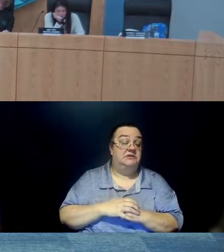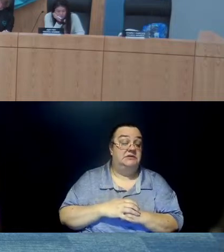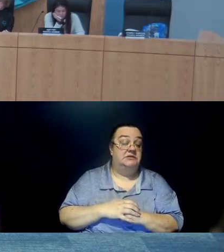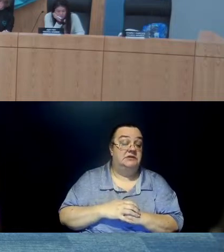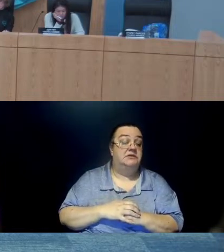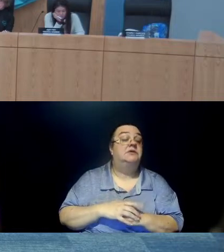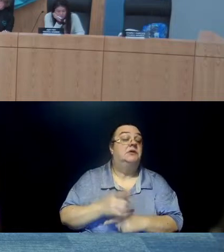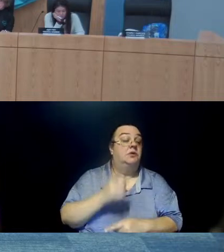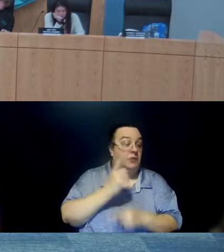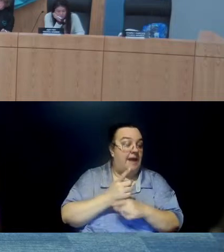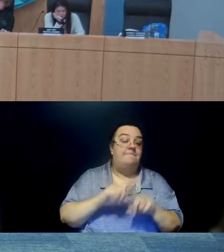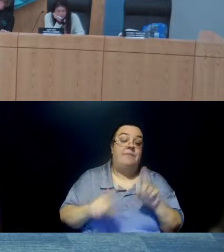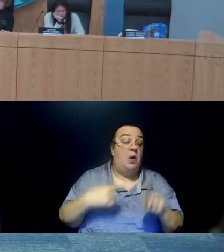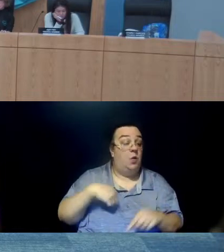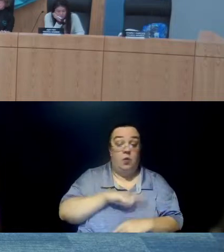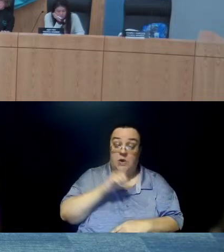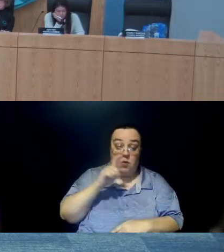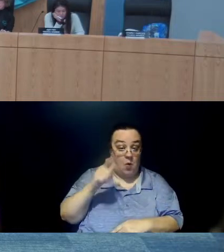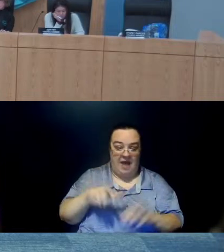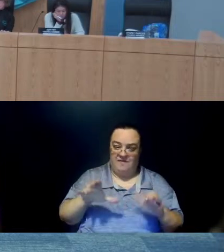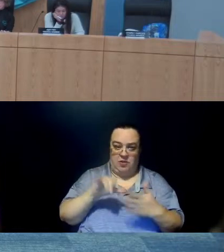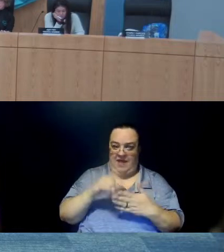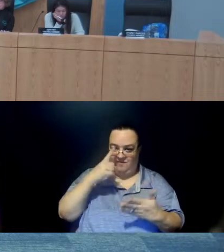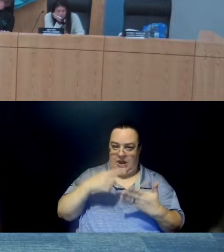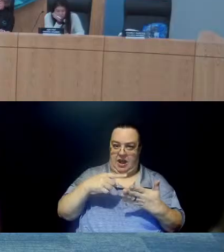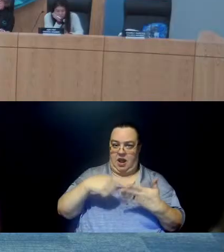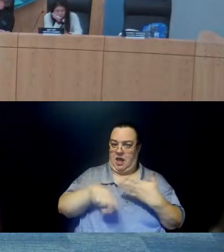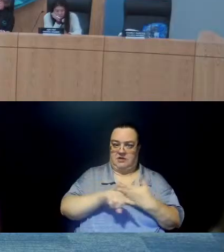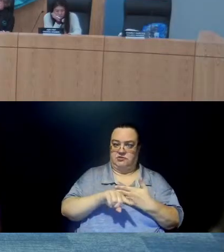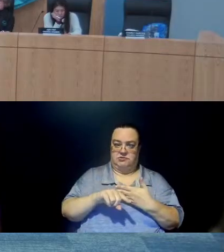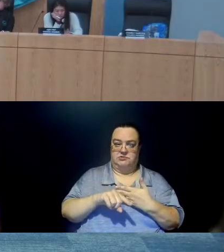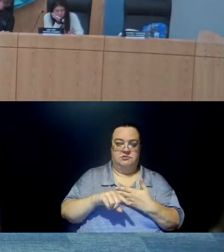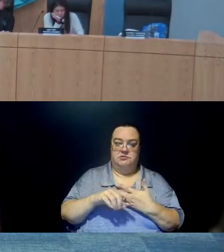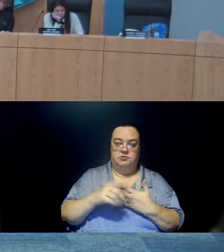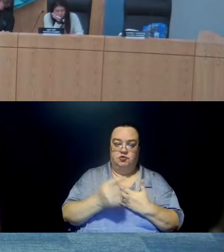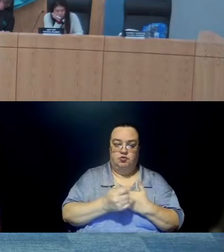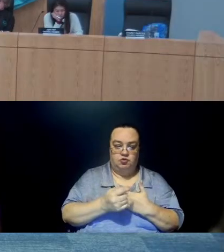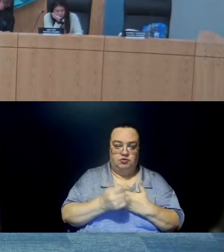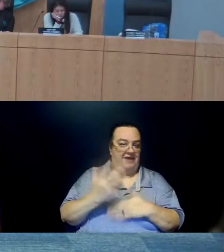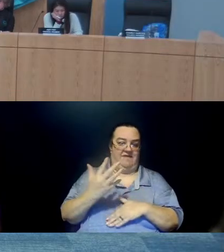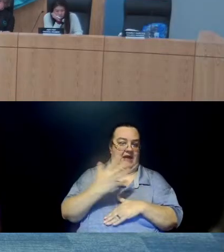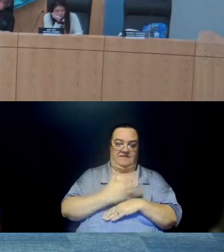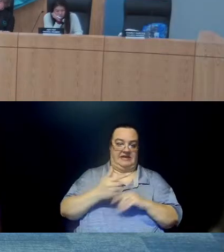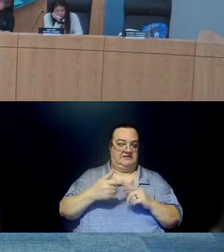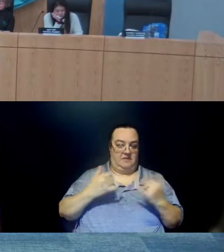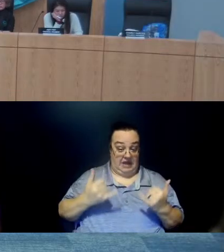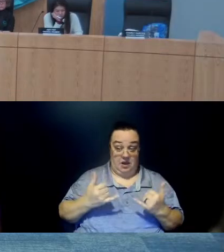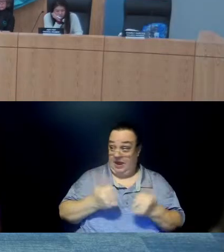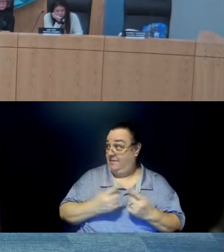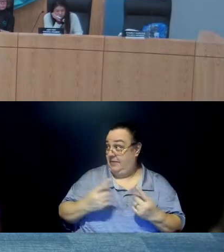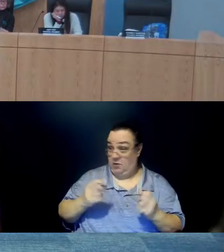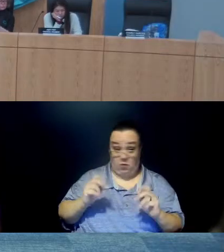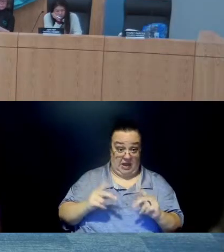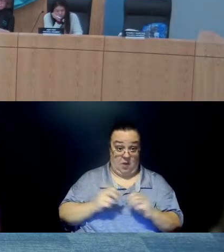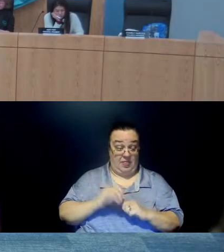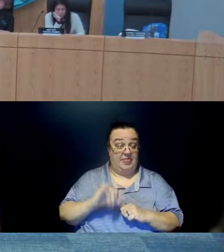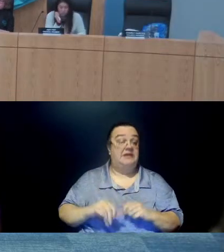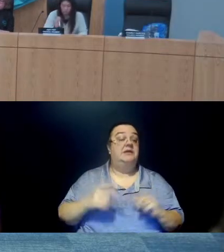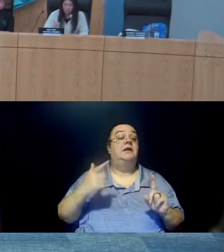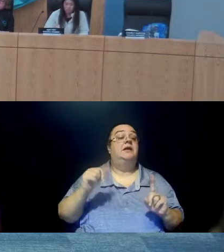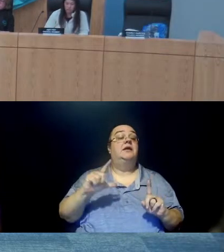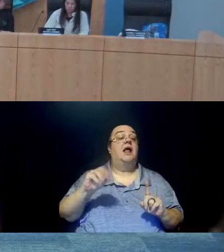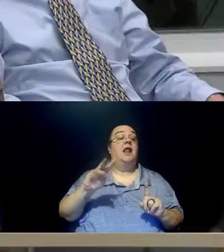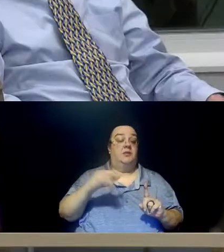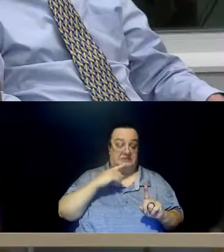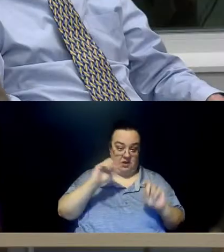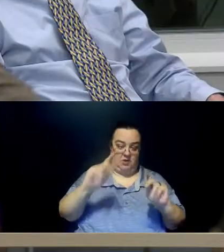Right, but we don't have to do that for Thursday, for Tuesday, when you're 5 days from now. Everyone good with this? I'll tell you what, we're going to